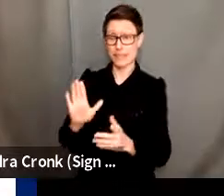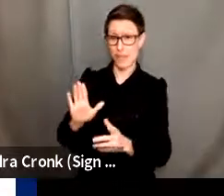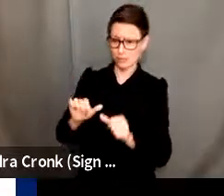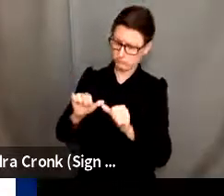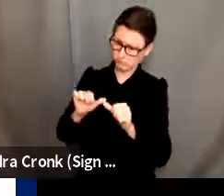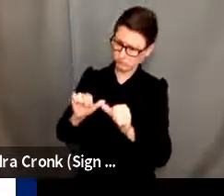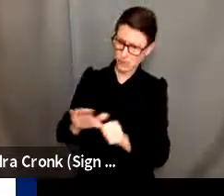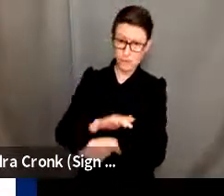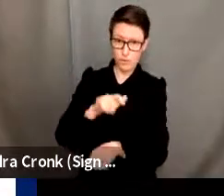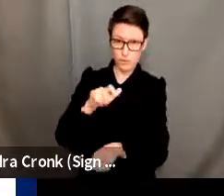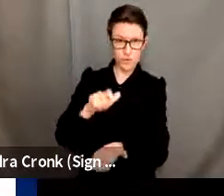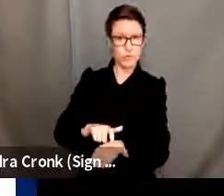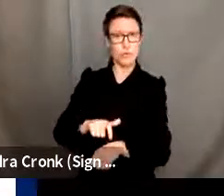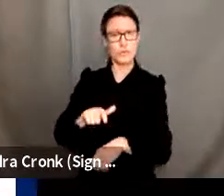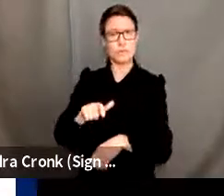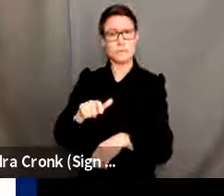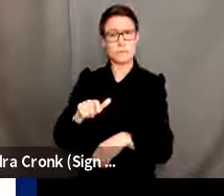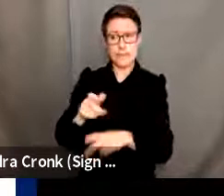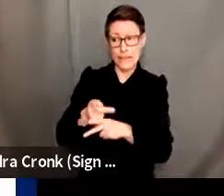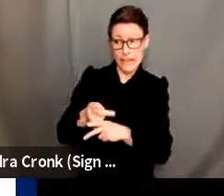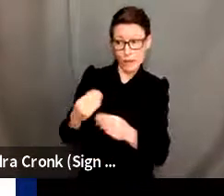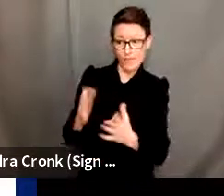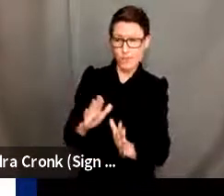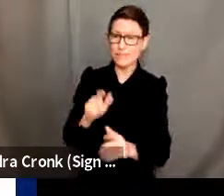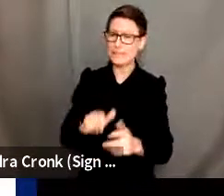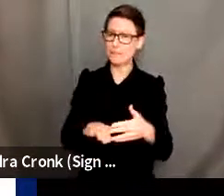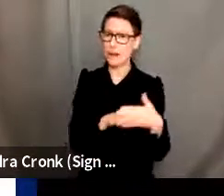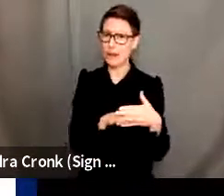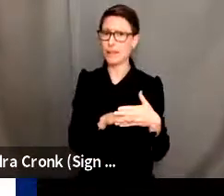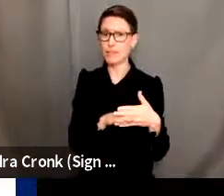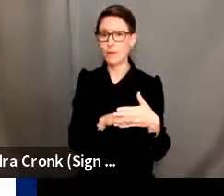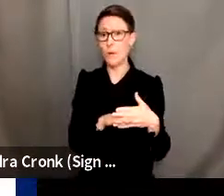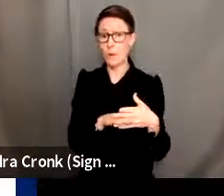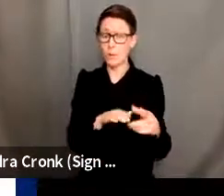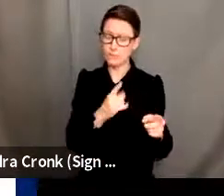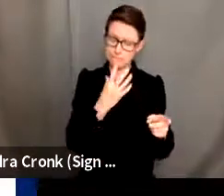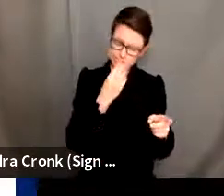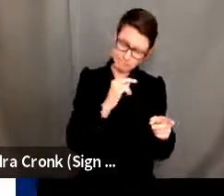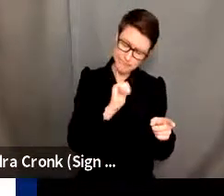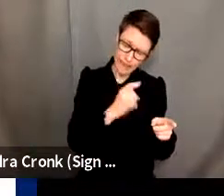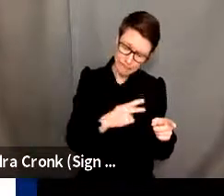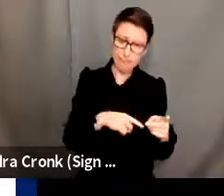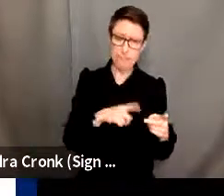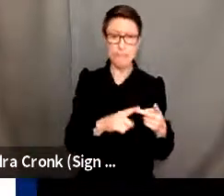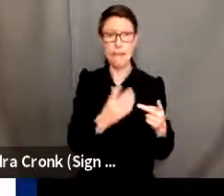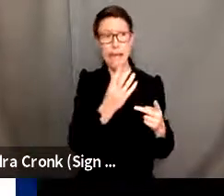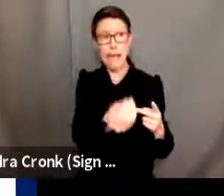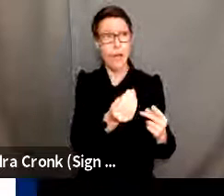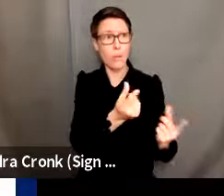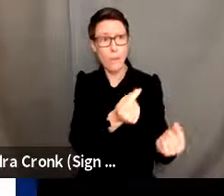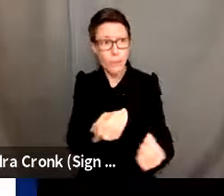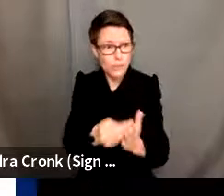can provide that by staying with a patient while the caregiver takes a nap, runs errands, or goes to